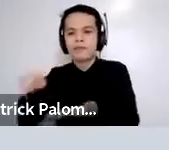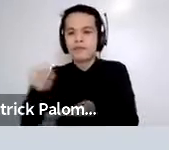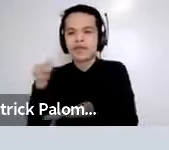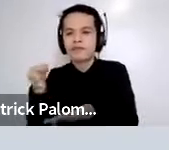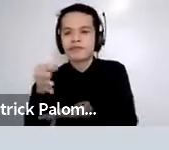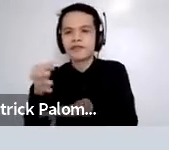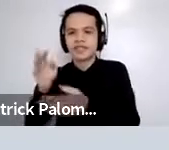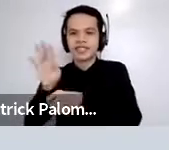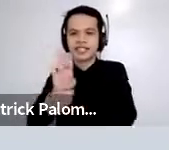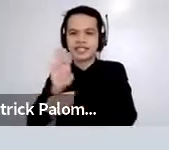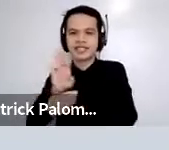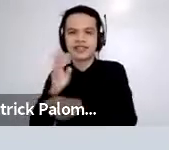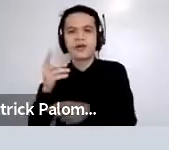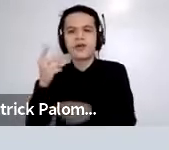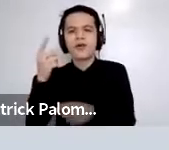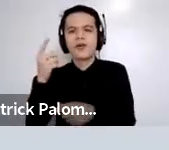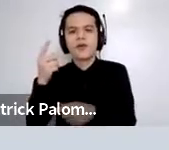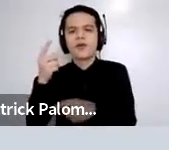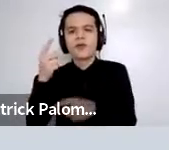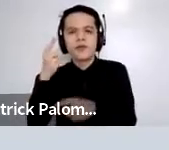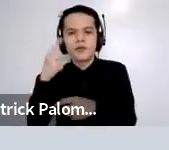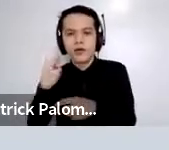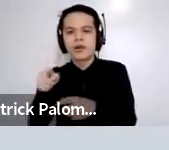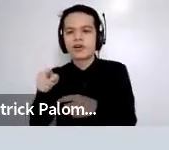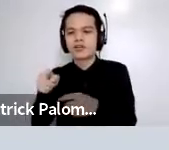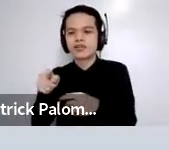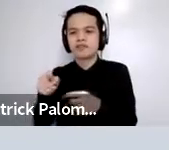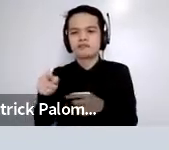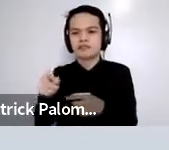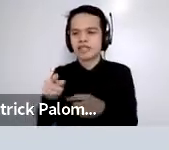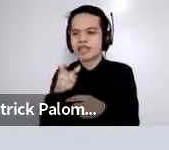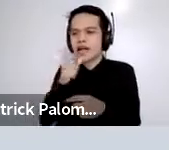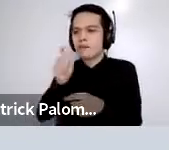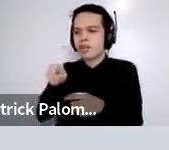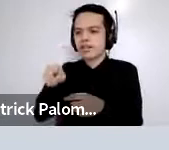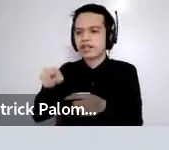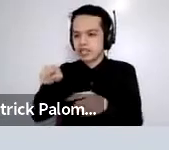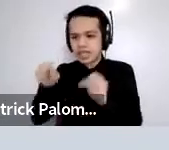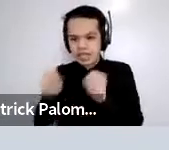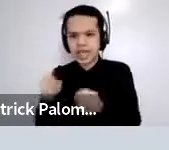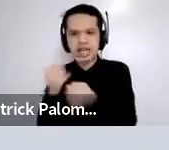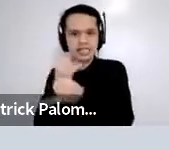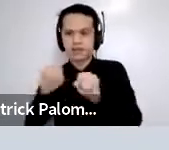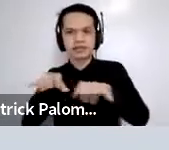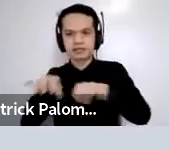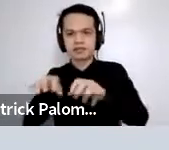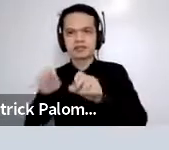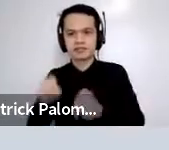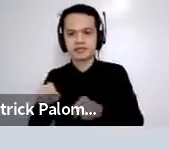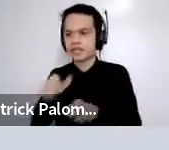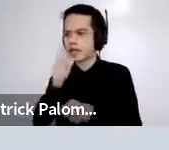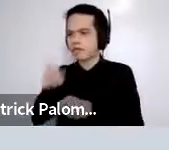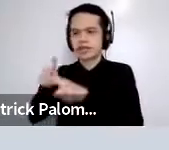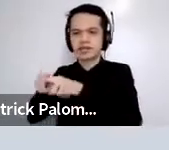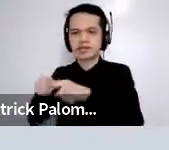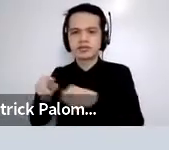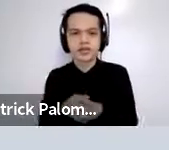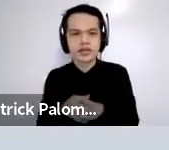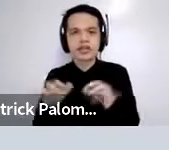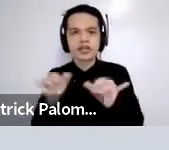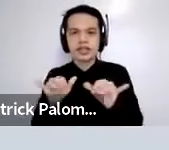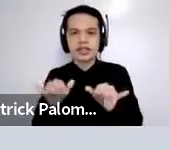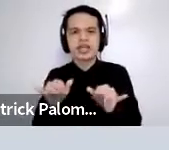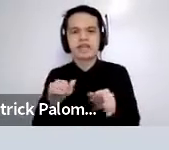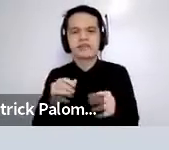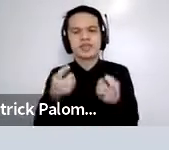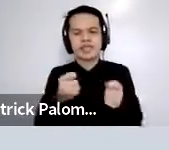prolonged dependency on aid. We support nature-positive solutions to conserve agriculture, forest, and marine